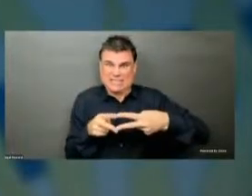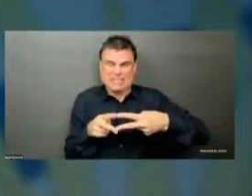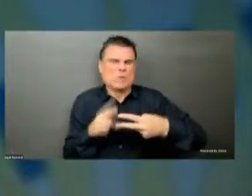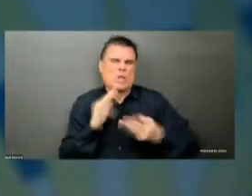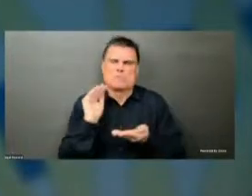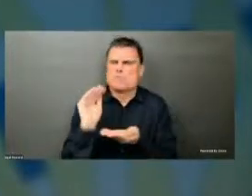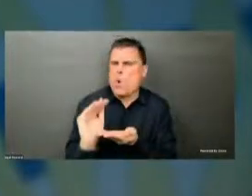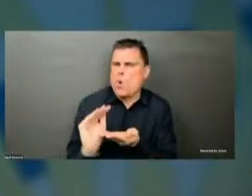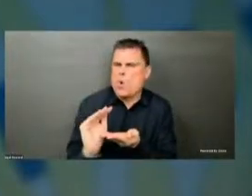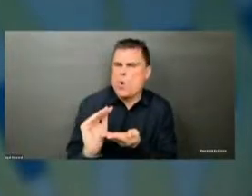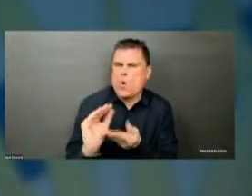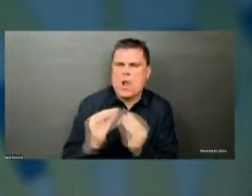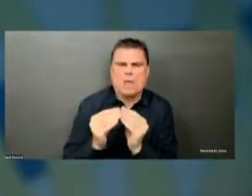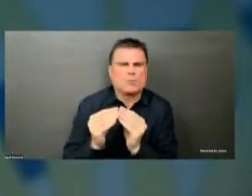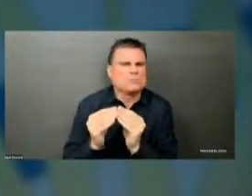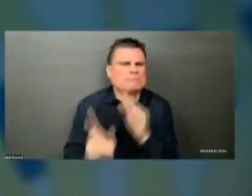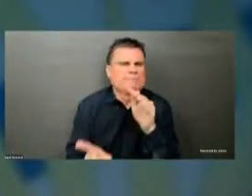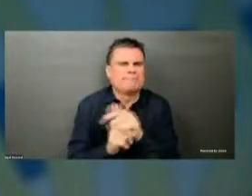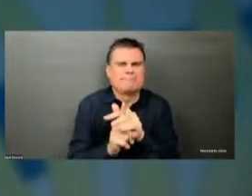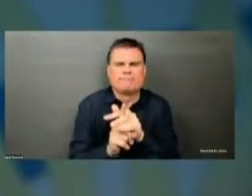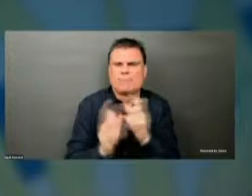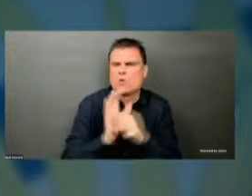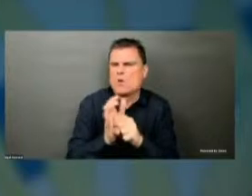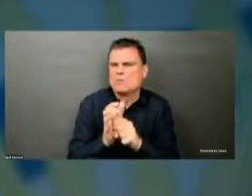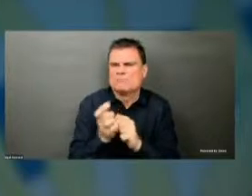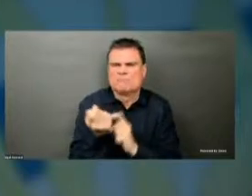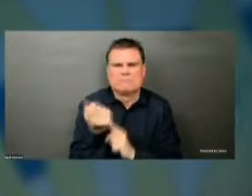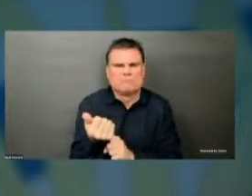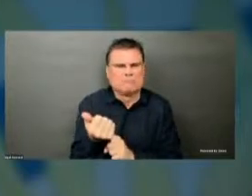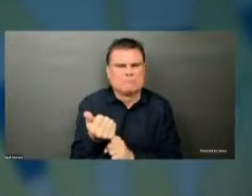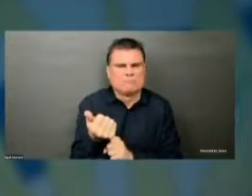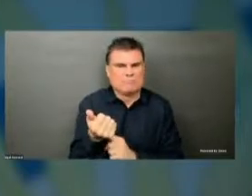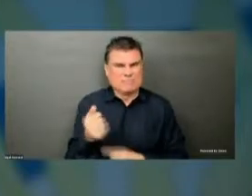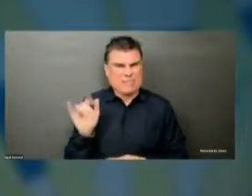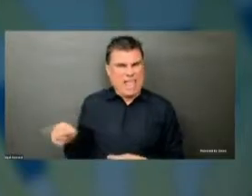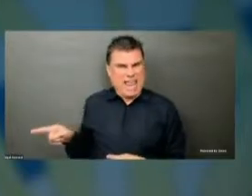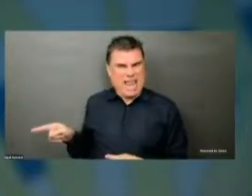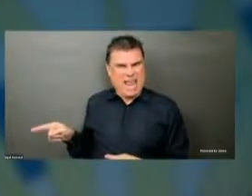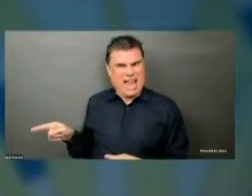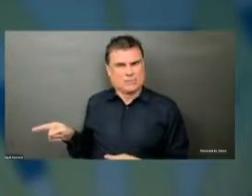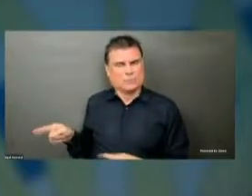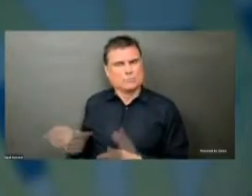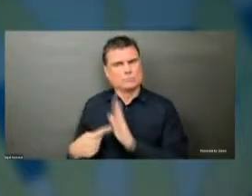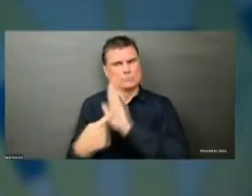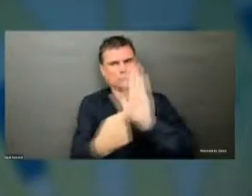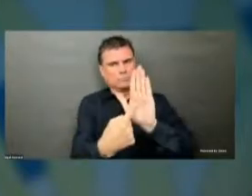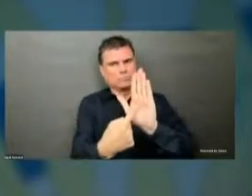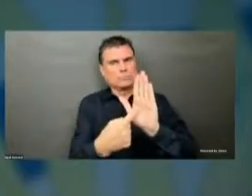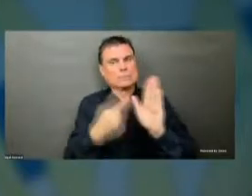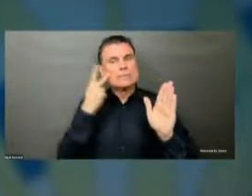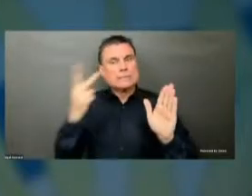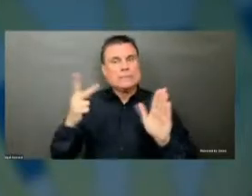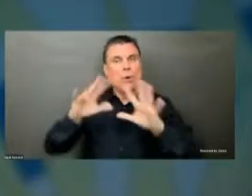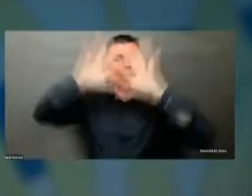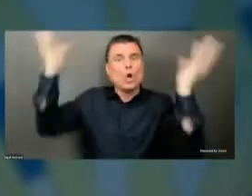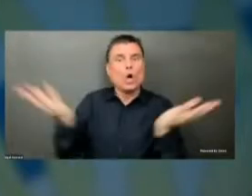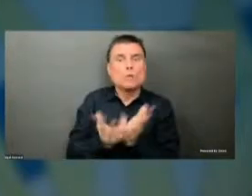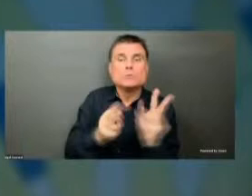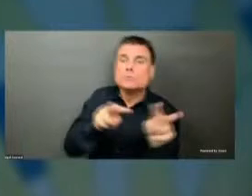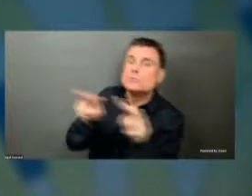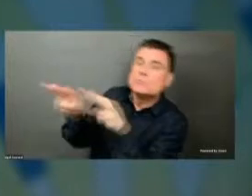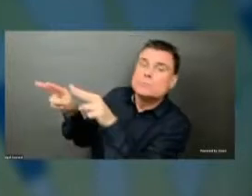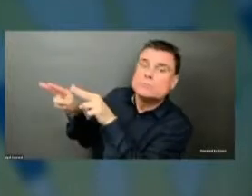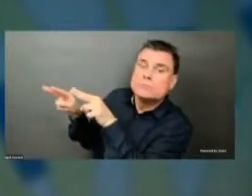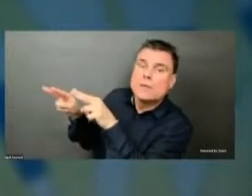the province. And this reflects what we've seen around the world, across Canada as well, that school-age children are less